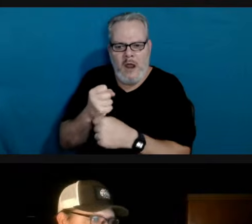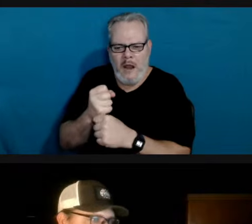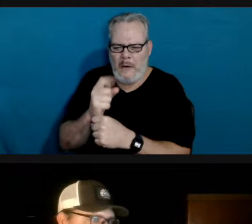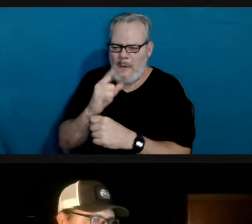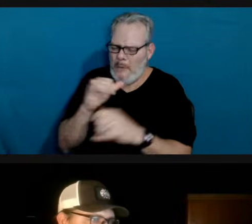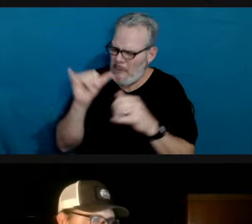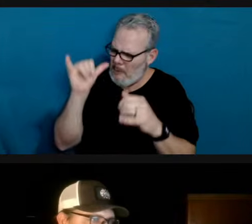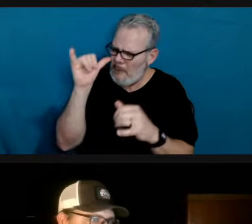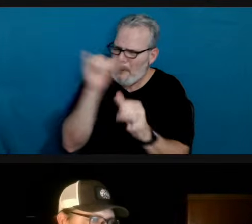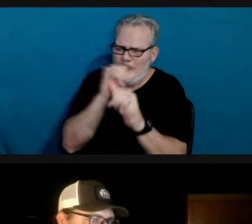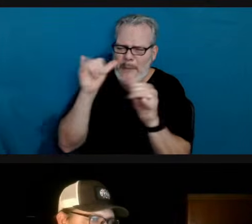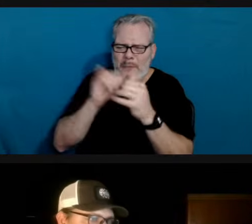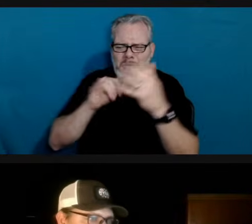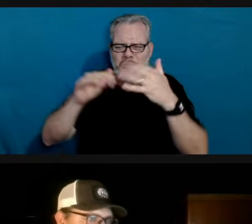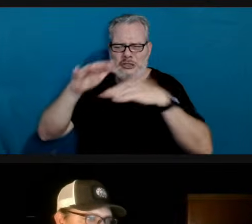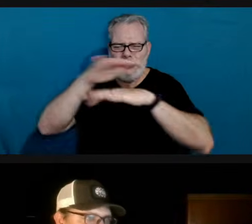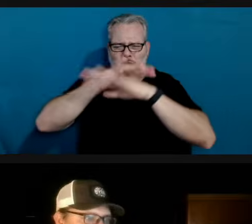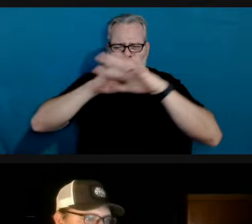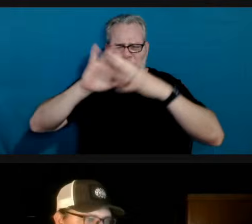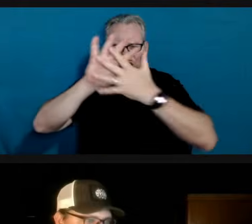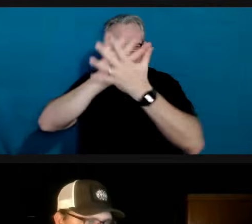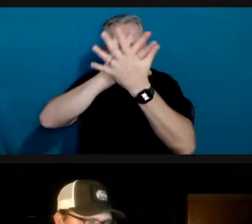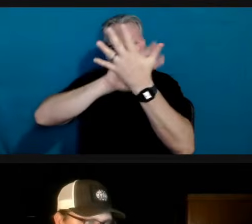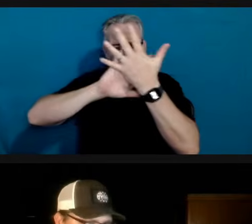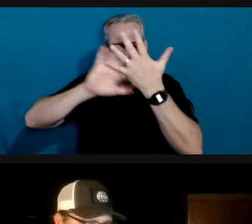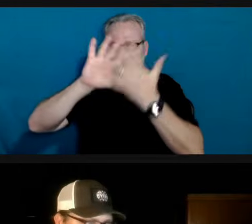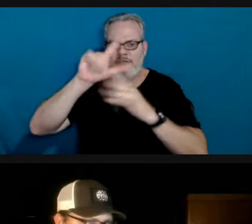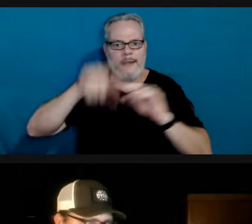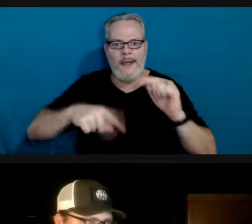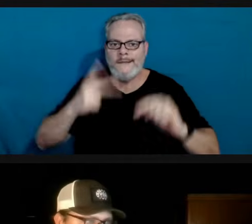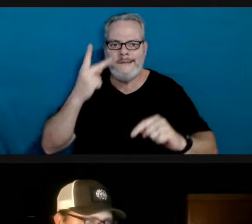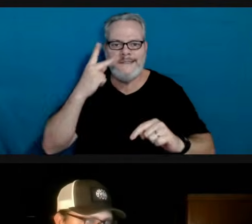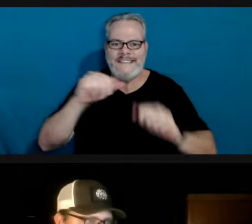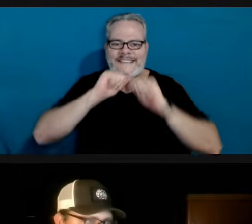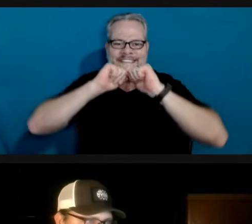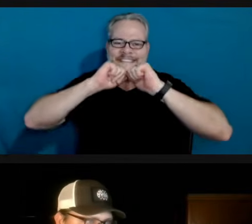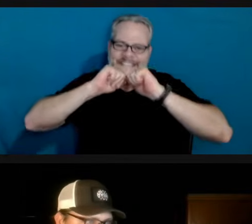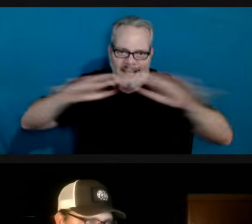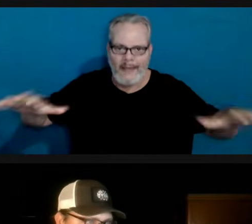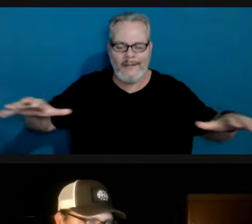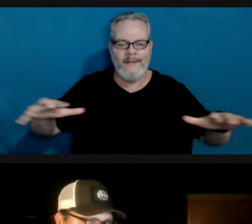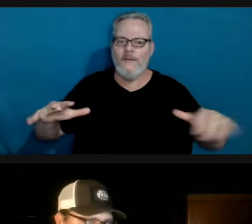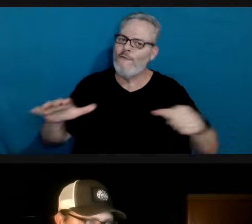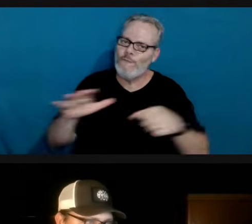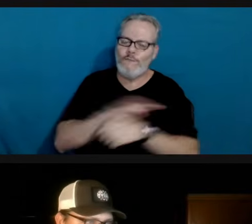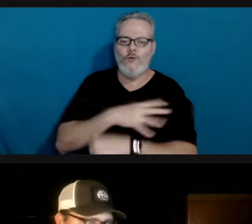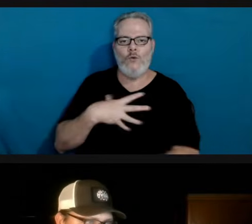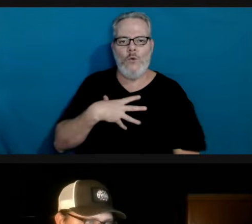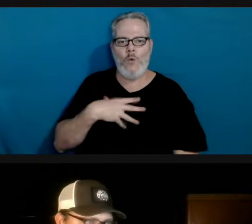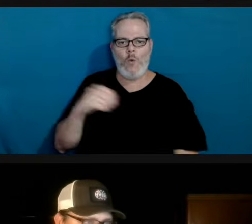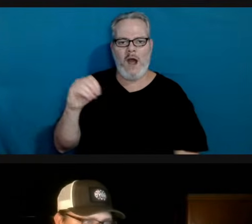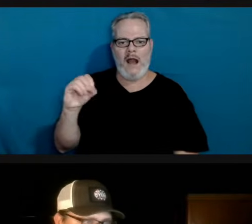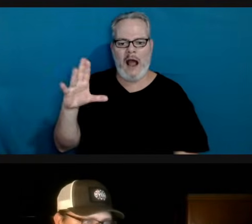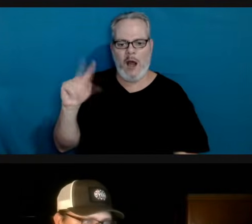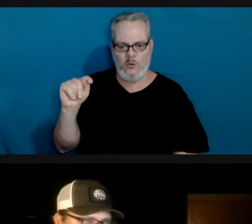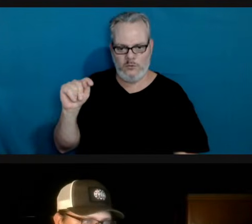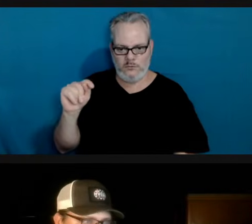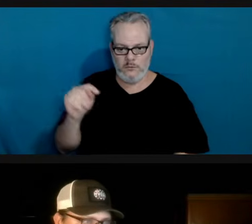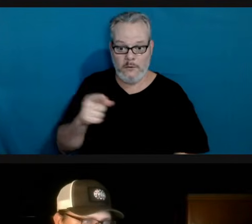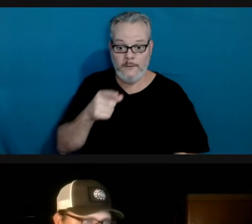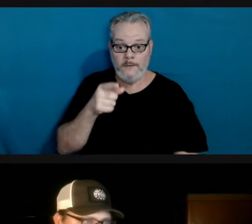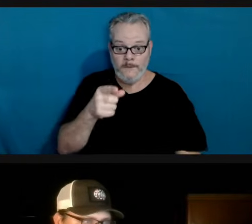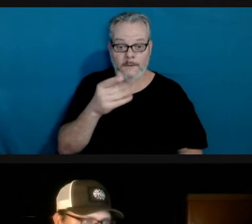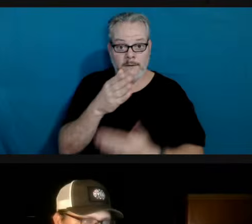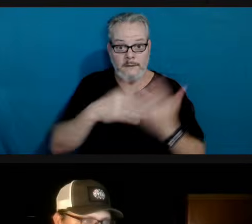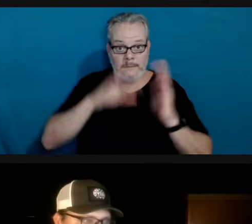entire whiteout over the flows, just miles of it. It was So, and here's some shots off of some still shots. And even though the